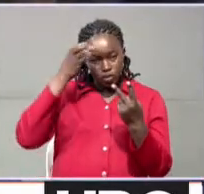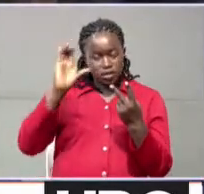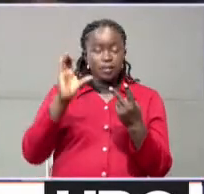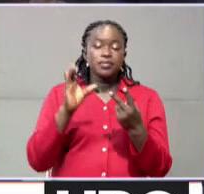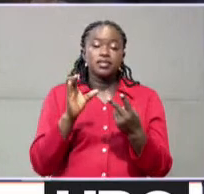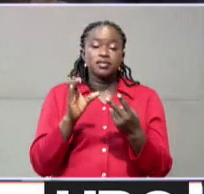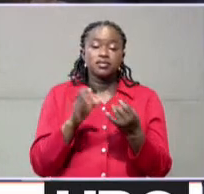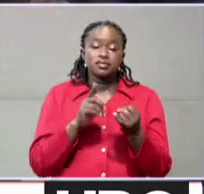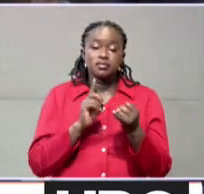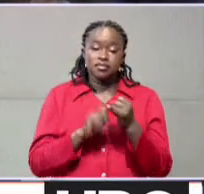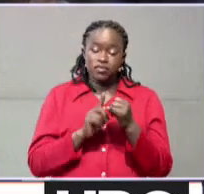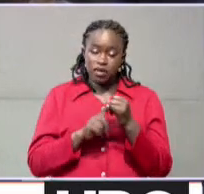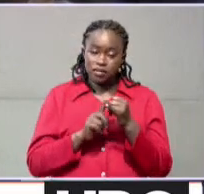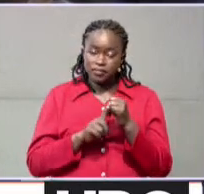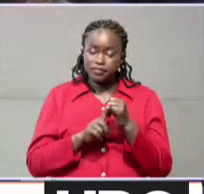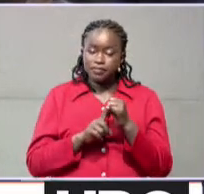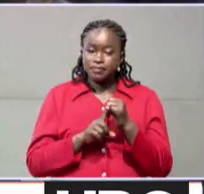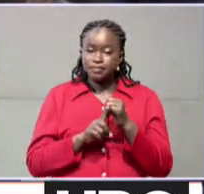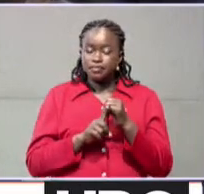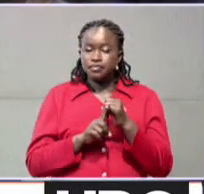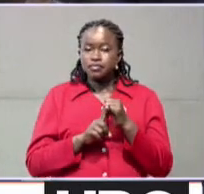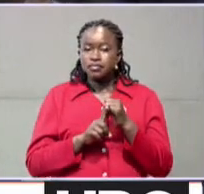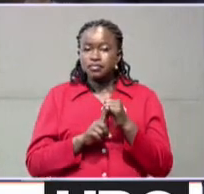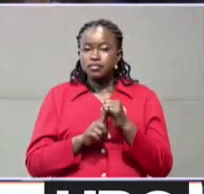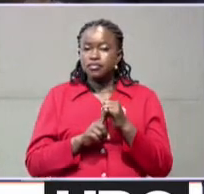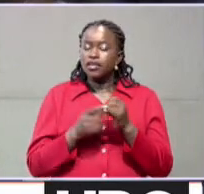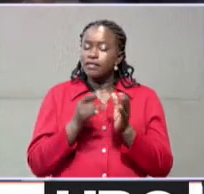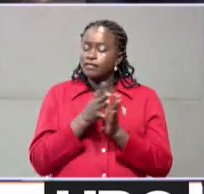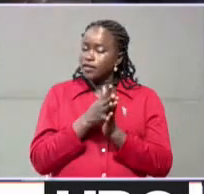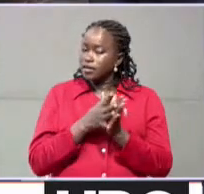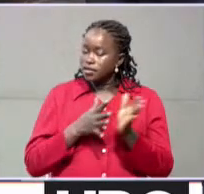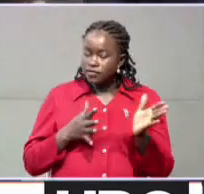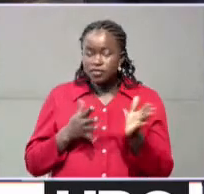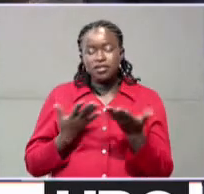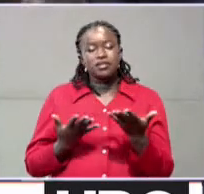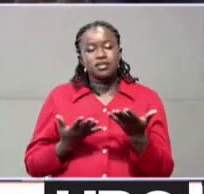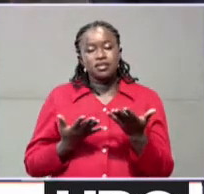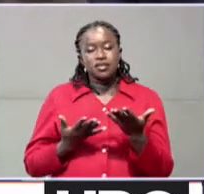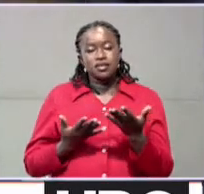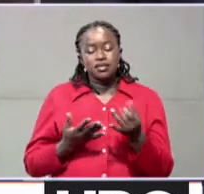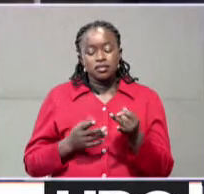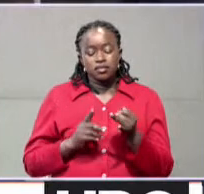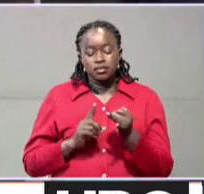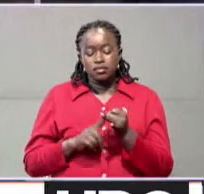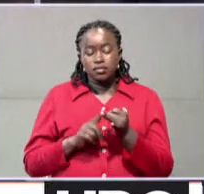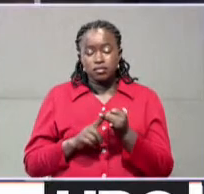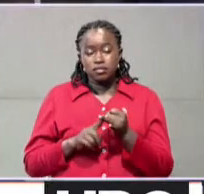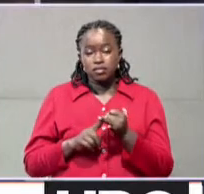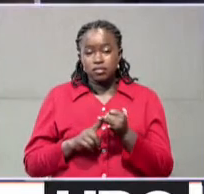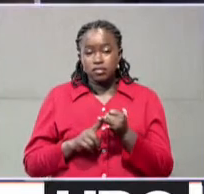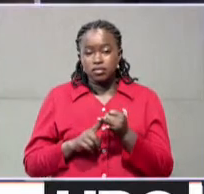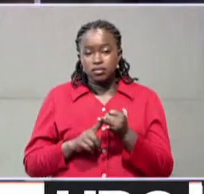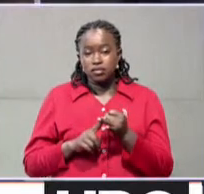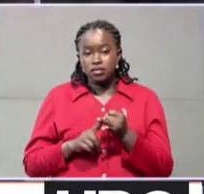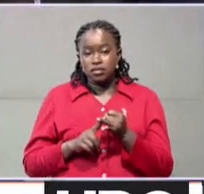first concept effectiveness second concept